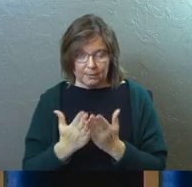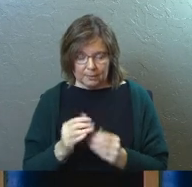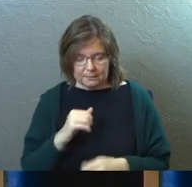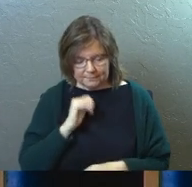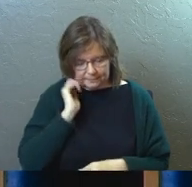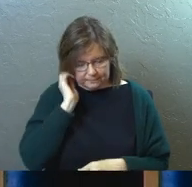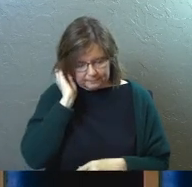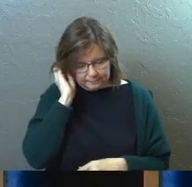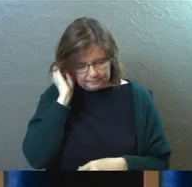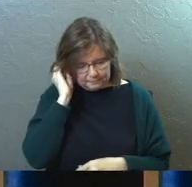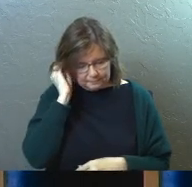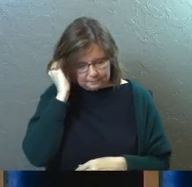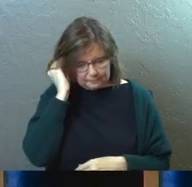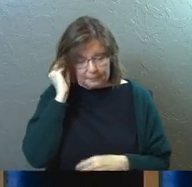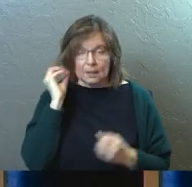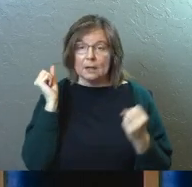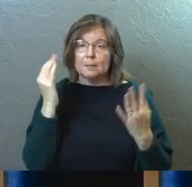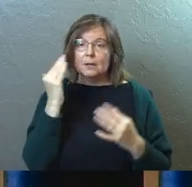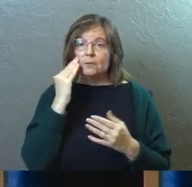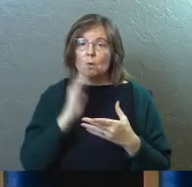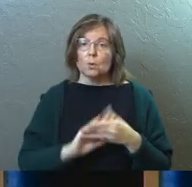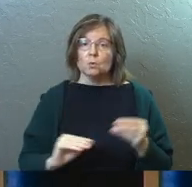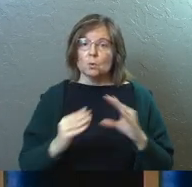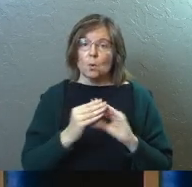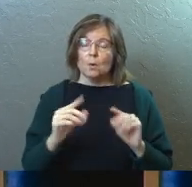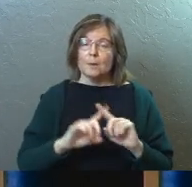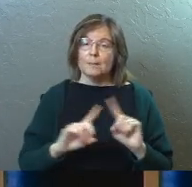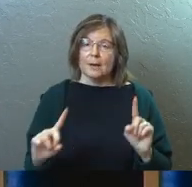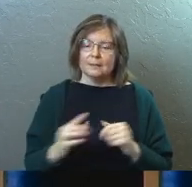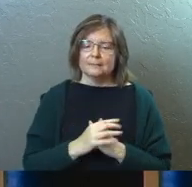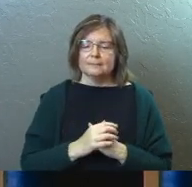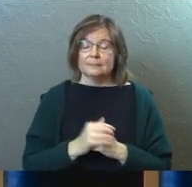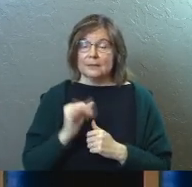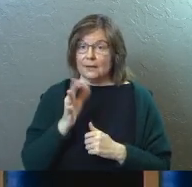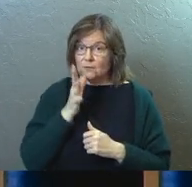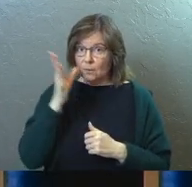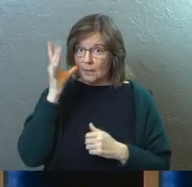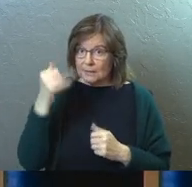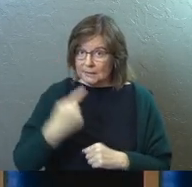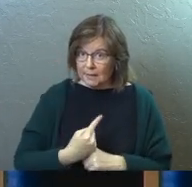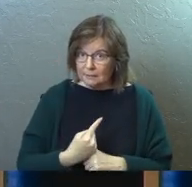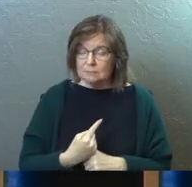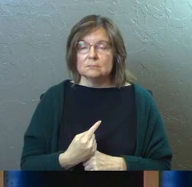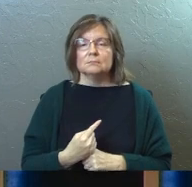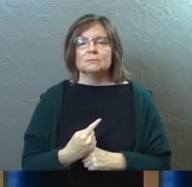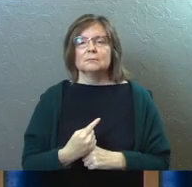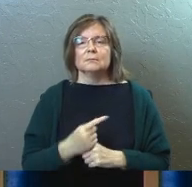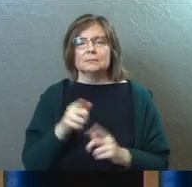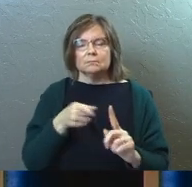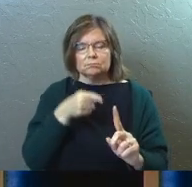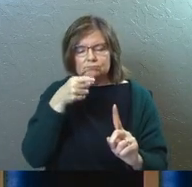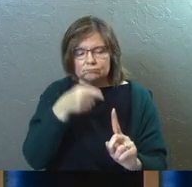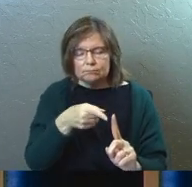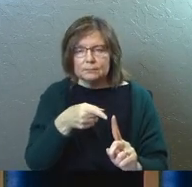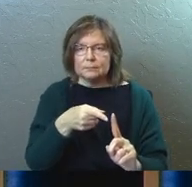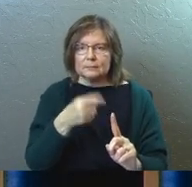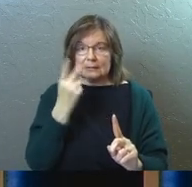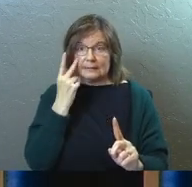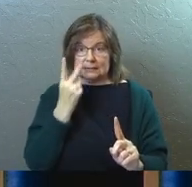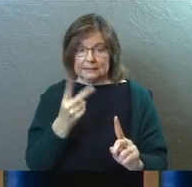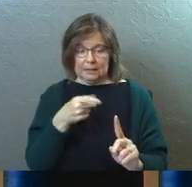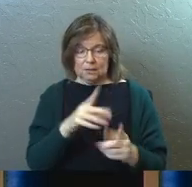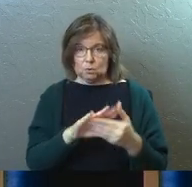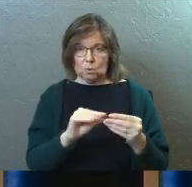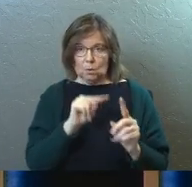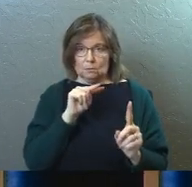Bibles. And many of you know this story, but again, if you're parents today, I want you to specifically see